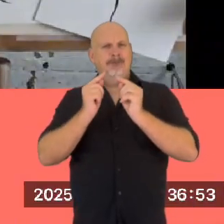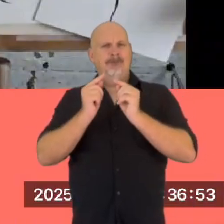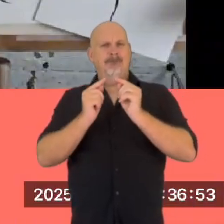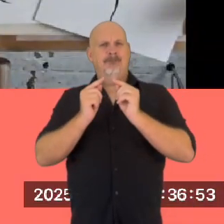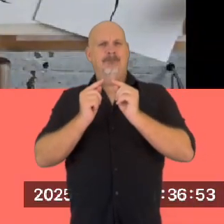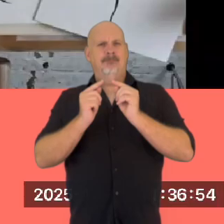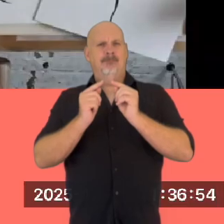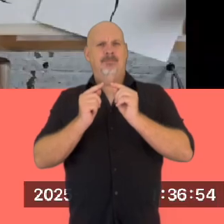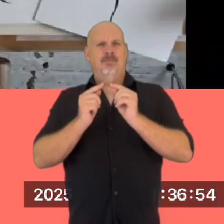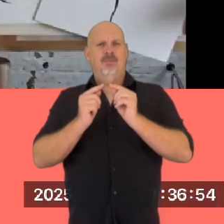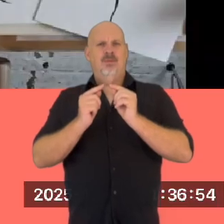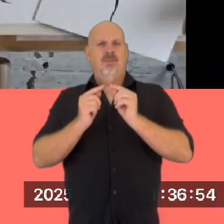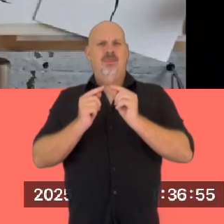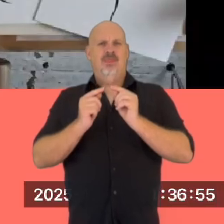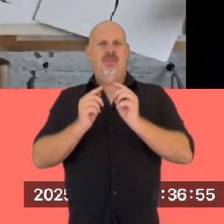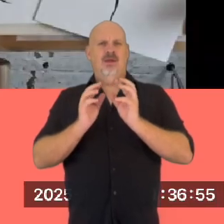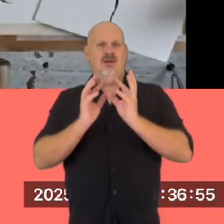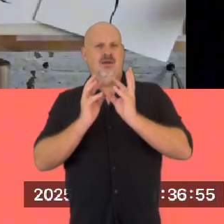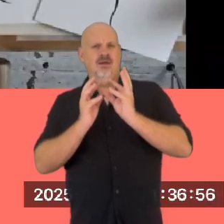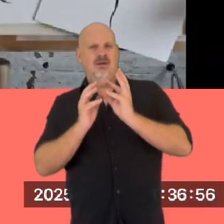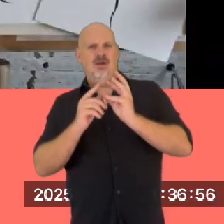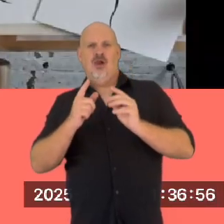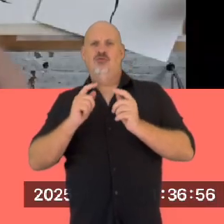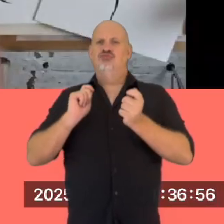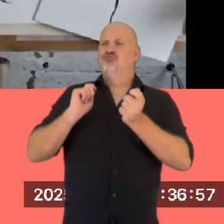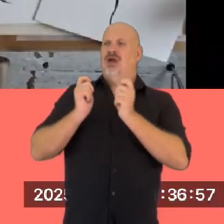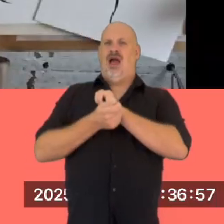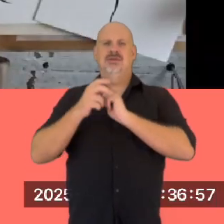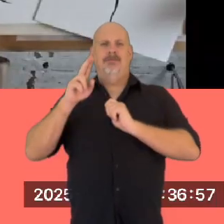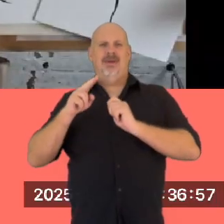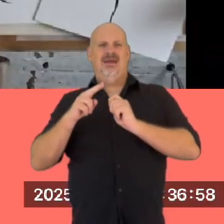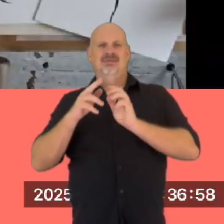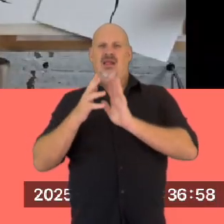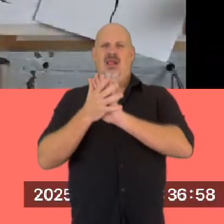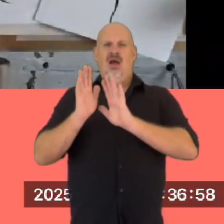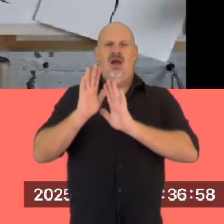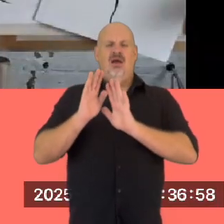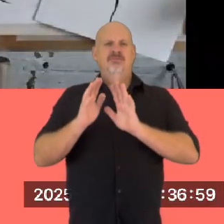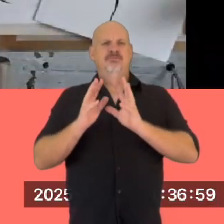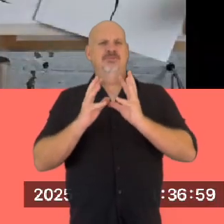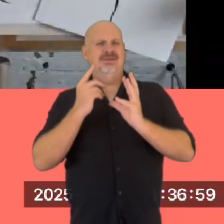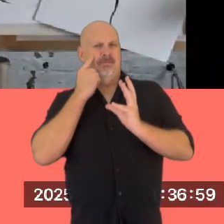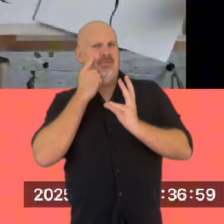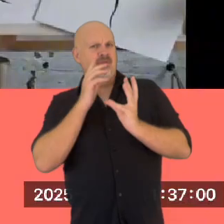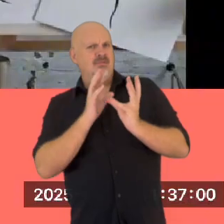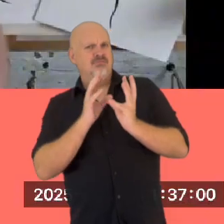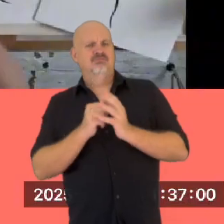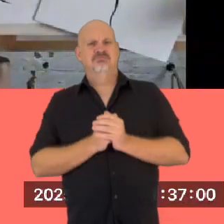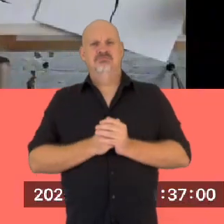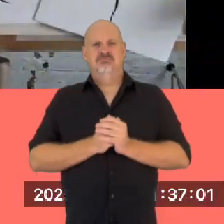striped, especially with lots of kind of Flemish Renaissance painting, and they're really